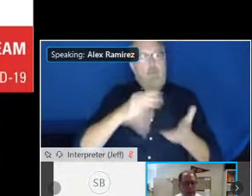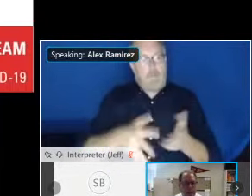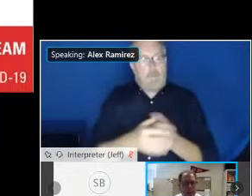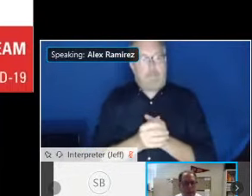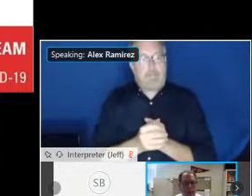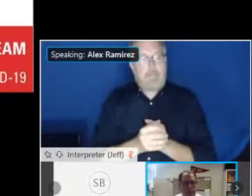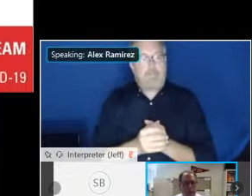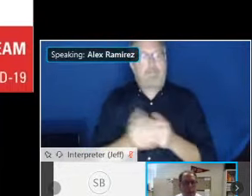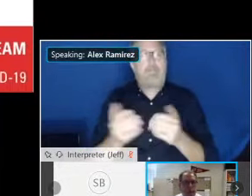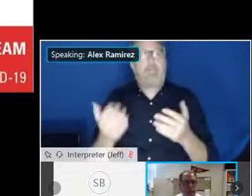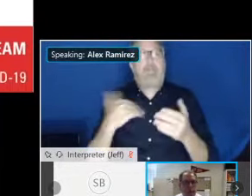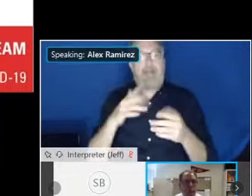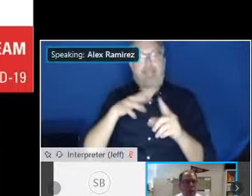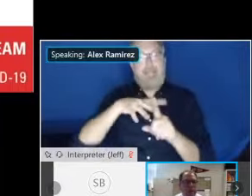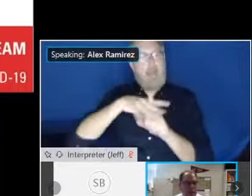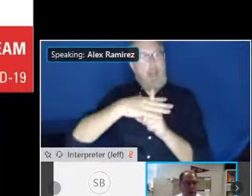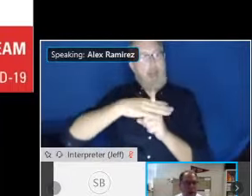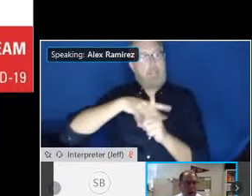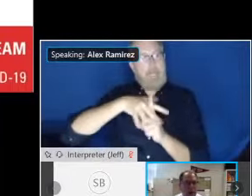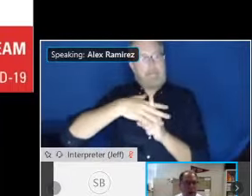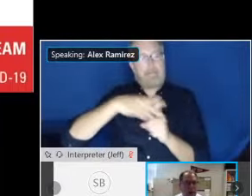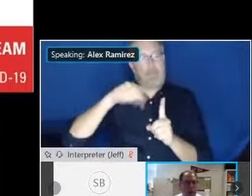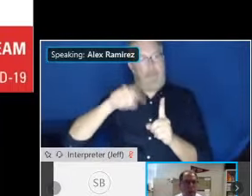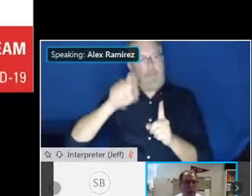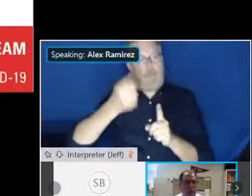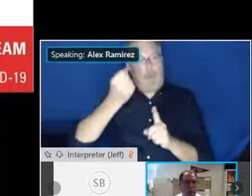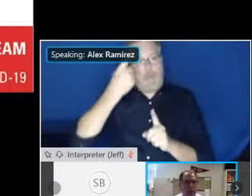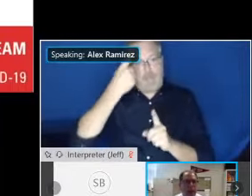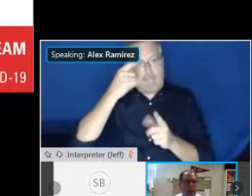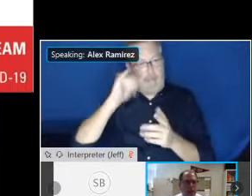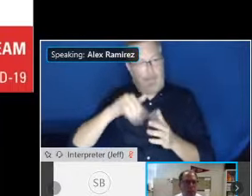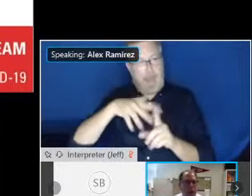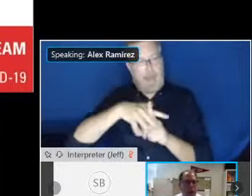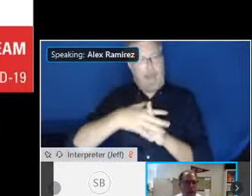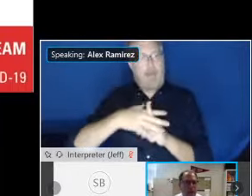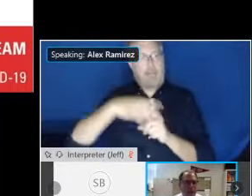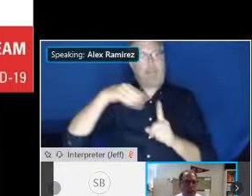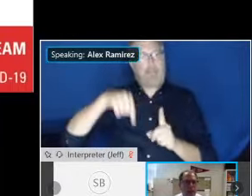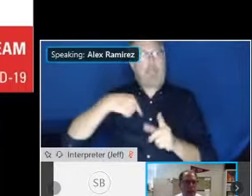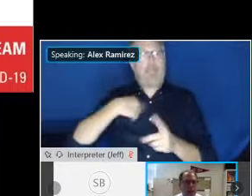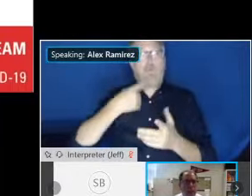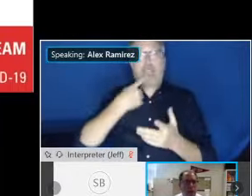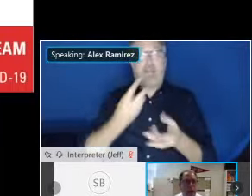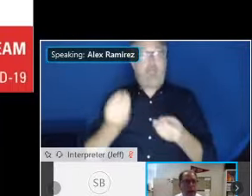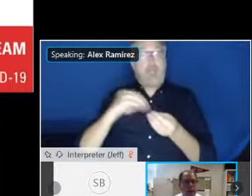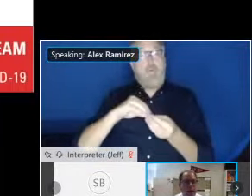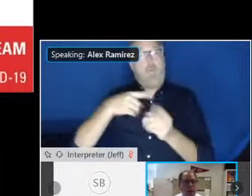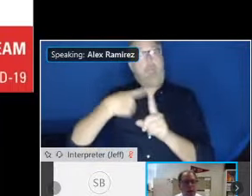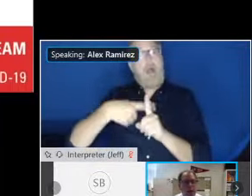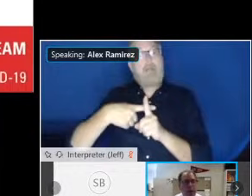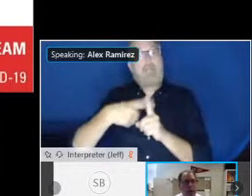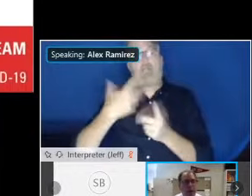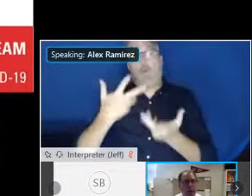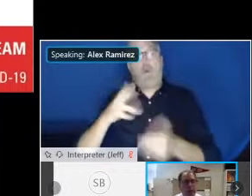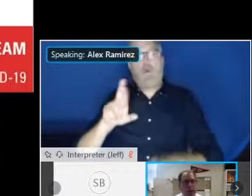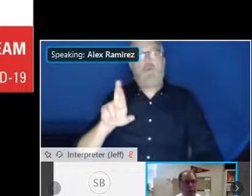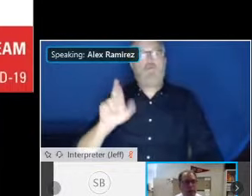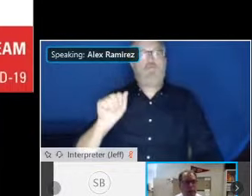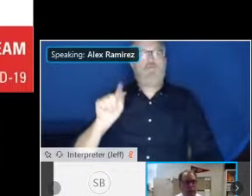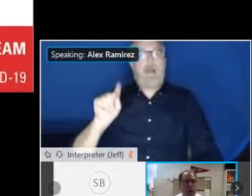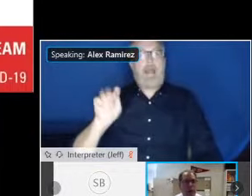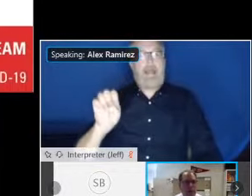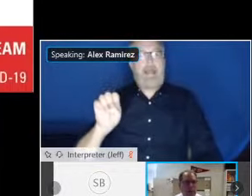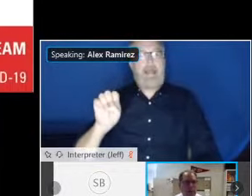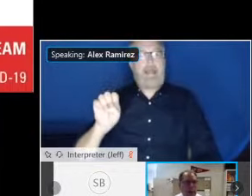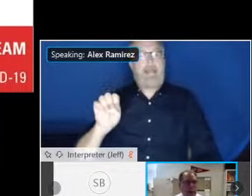context. Okay. We need to understand what's the denominator. When we say we had more positives or a rate, we really understand